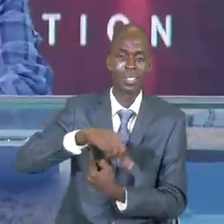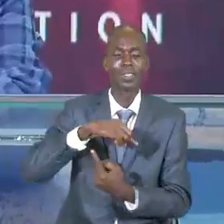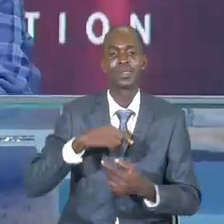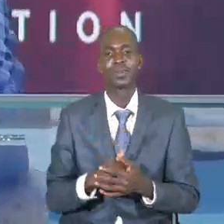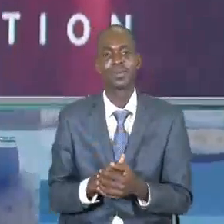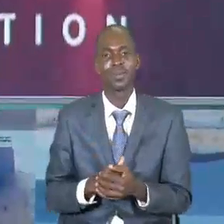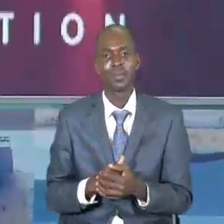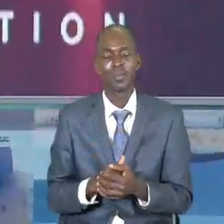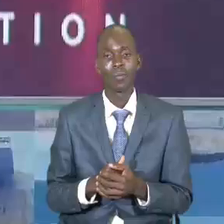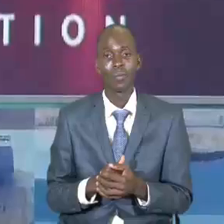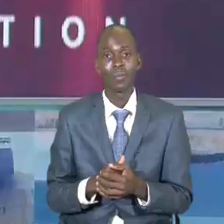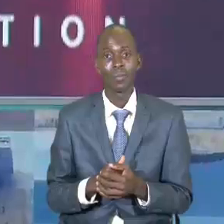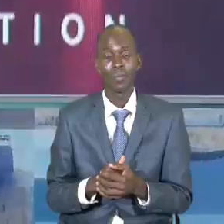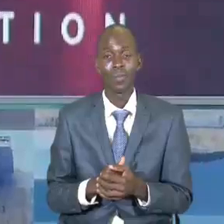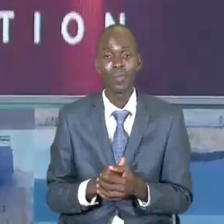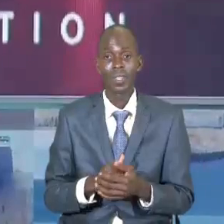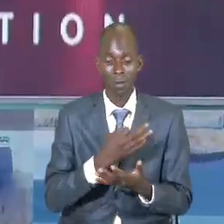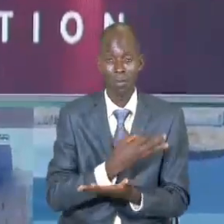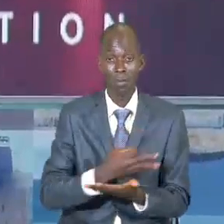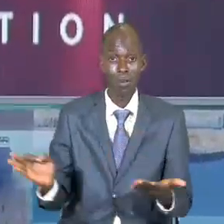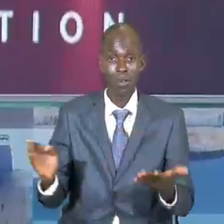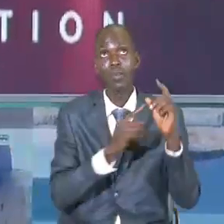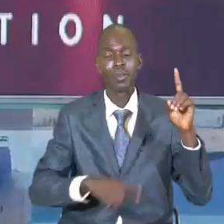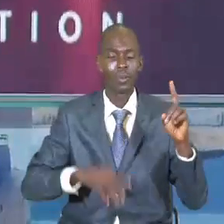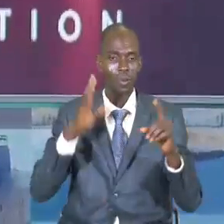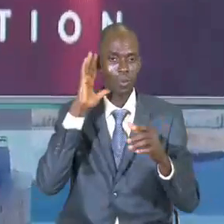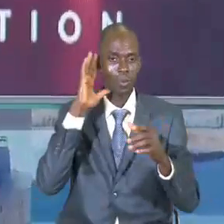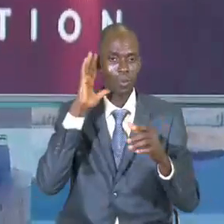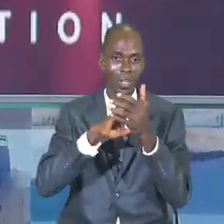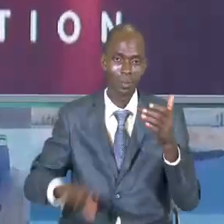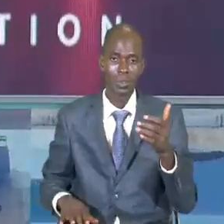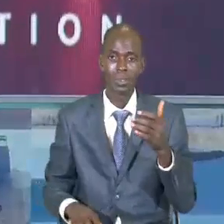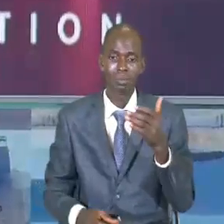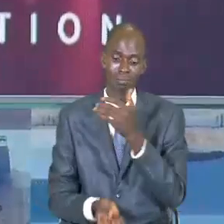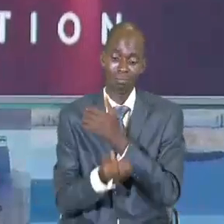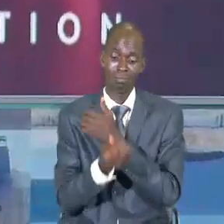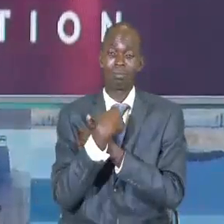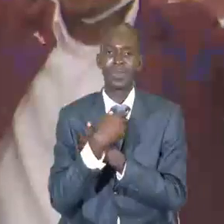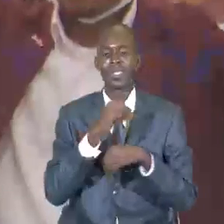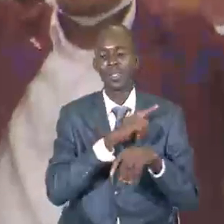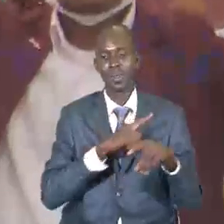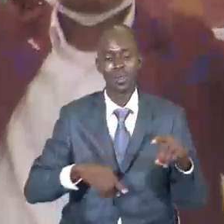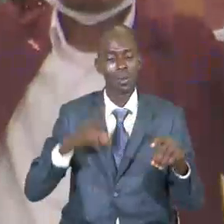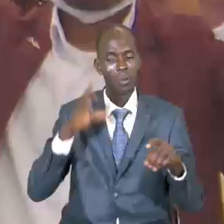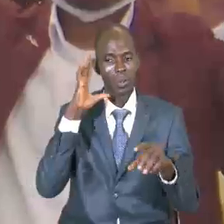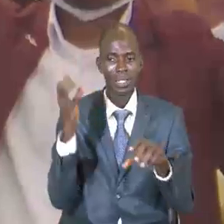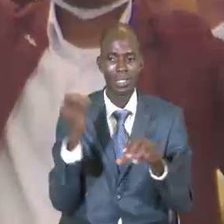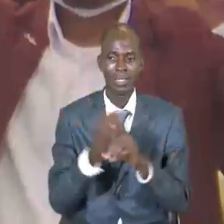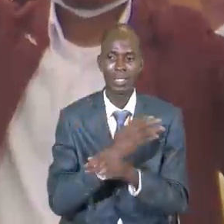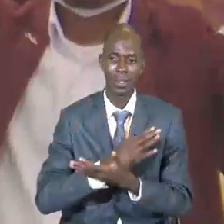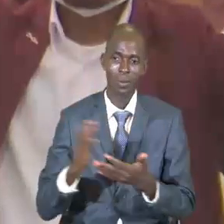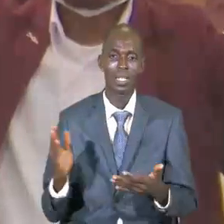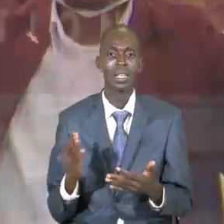Failure, the Lord will remove. Defeat, the Lord will take away. And